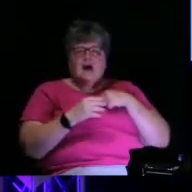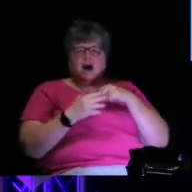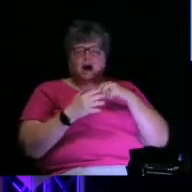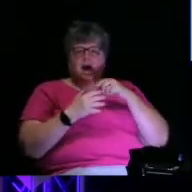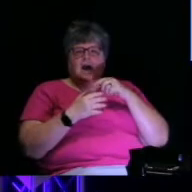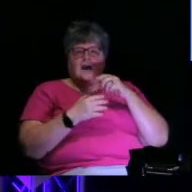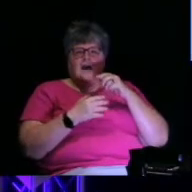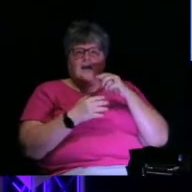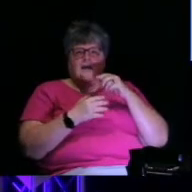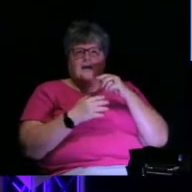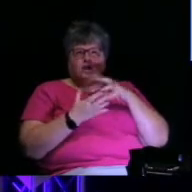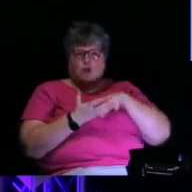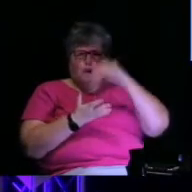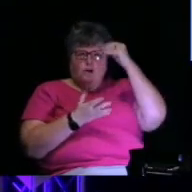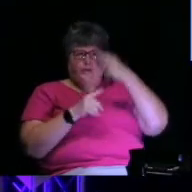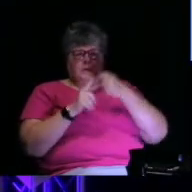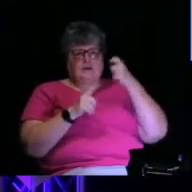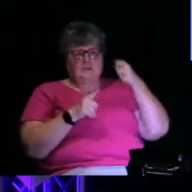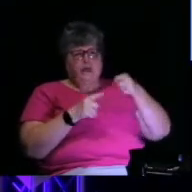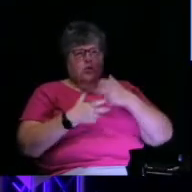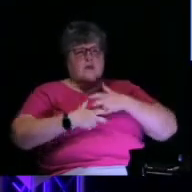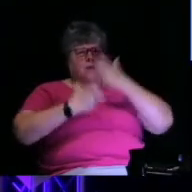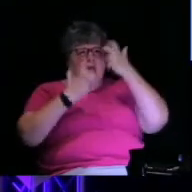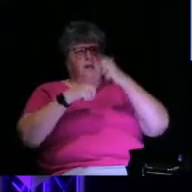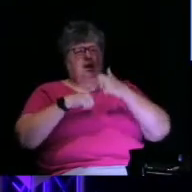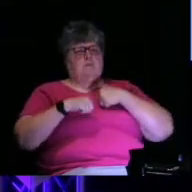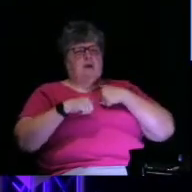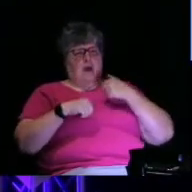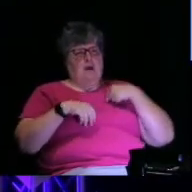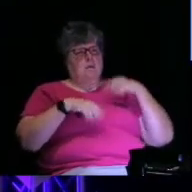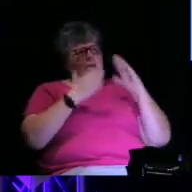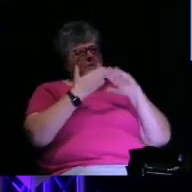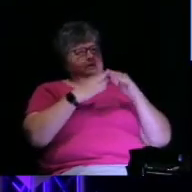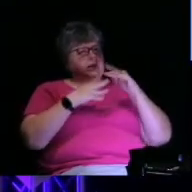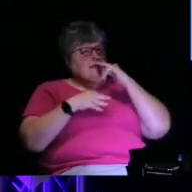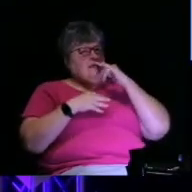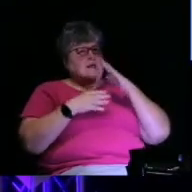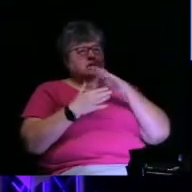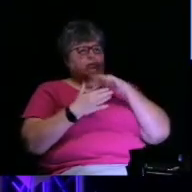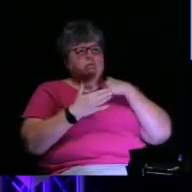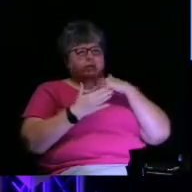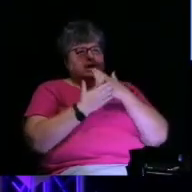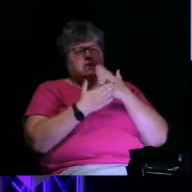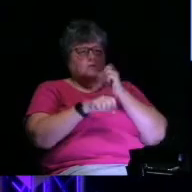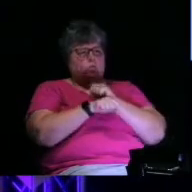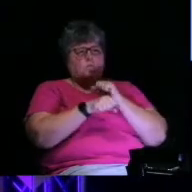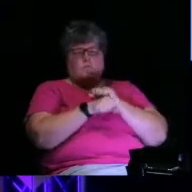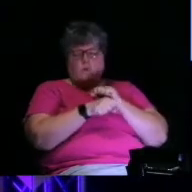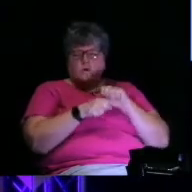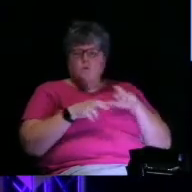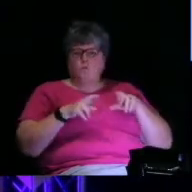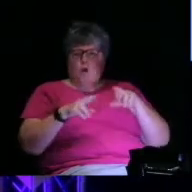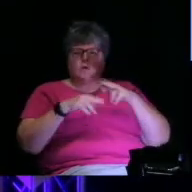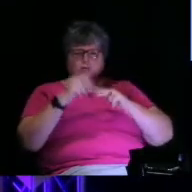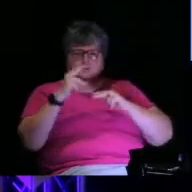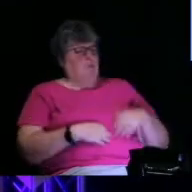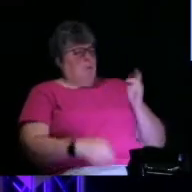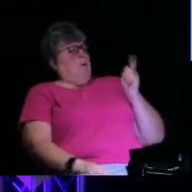me. Because I'm a city kid. I'm working road construction with these old guys. And like they were like, hey,